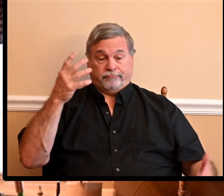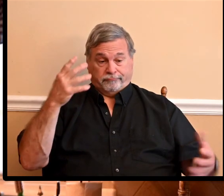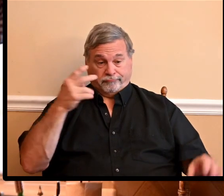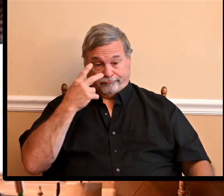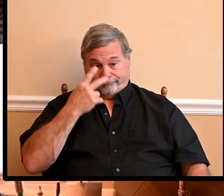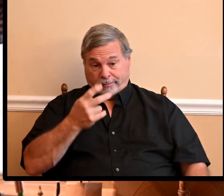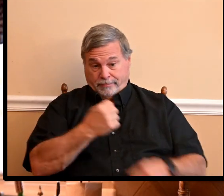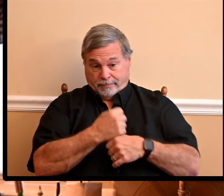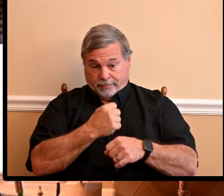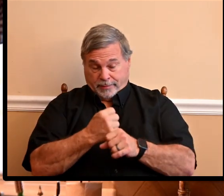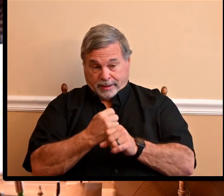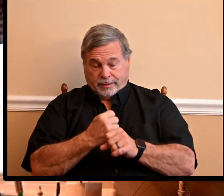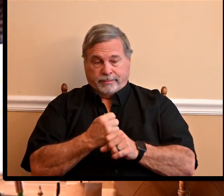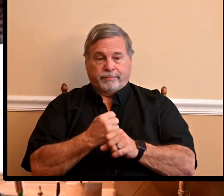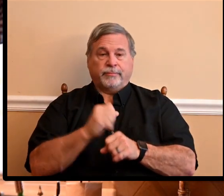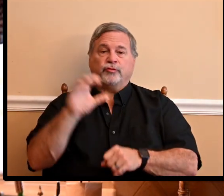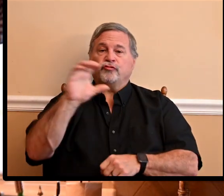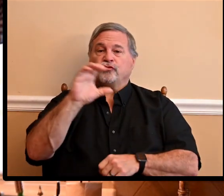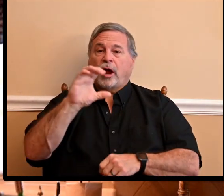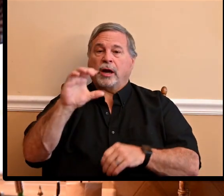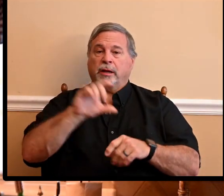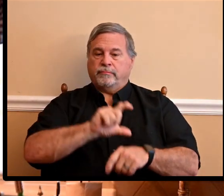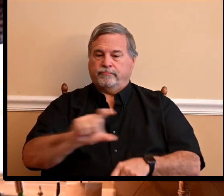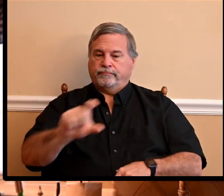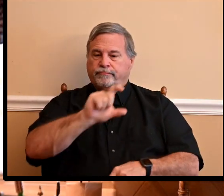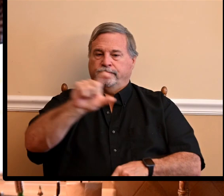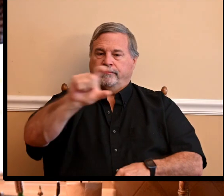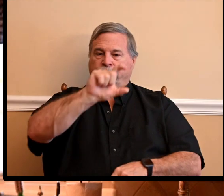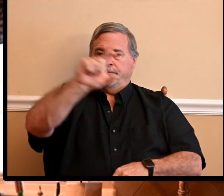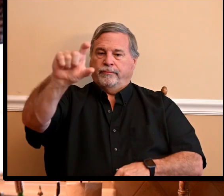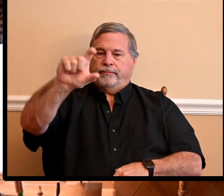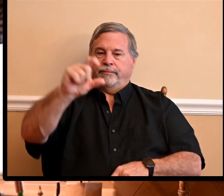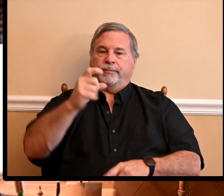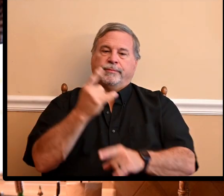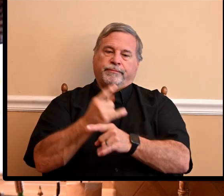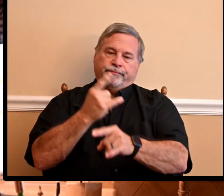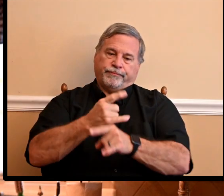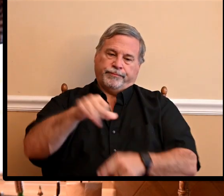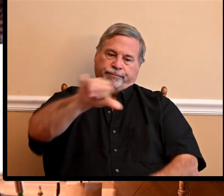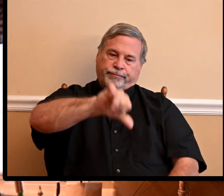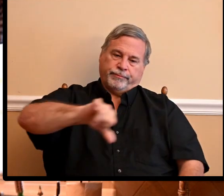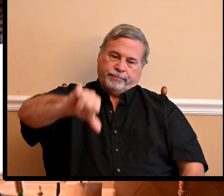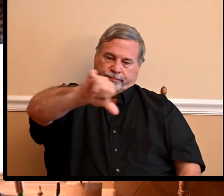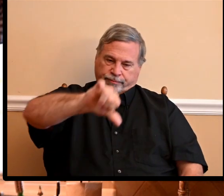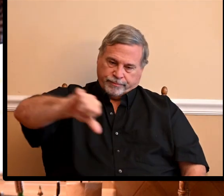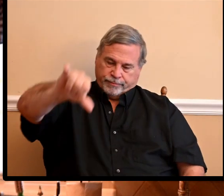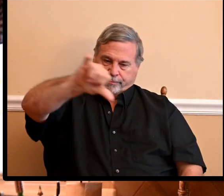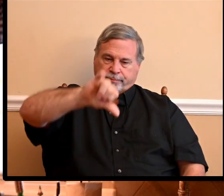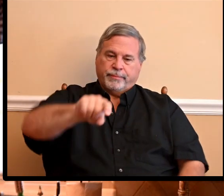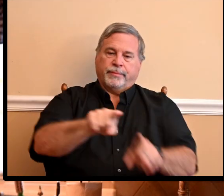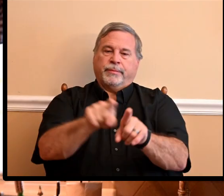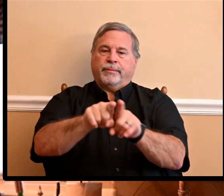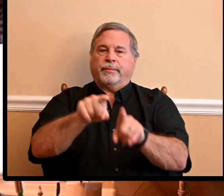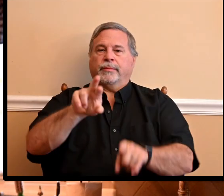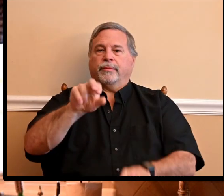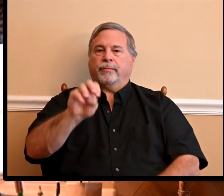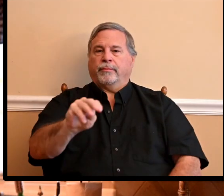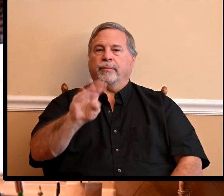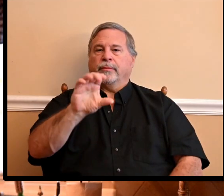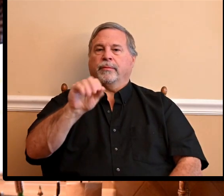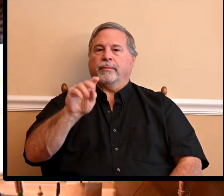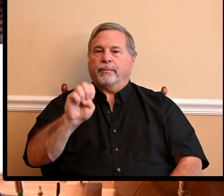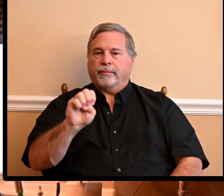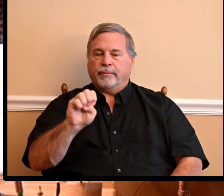Okay, so you've seen us make the cake. So we had chocolate layers of cake. We had kirschwasser sprinkled on it, kind of like you would do with a rum